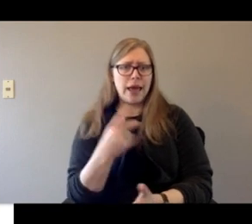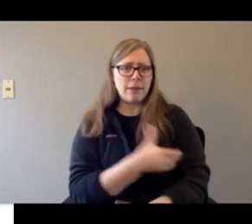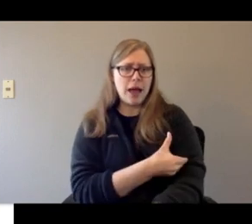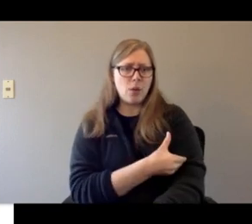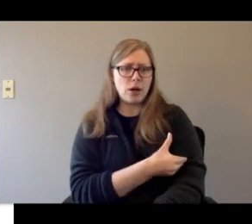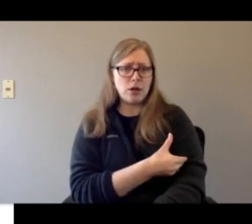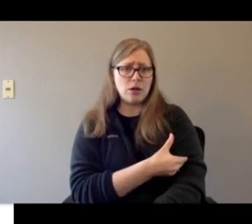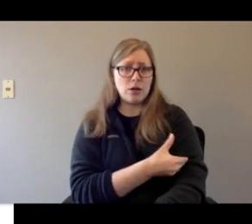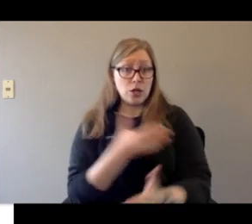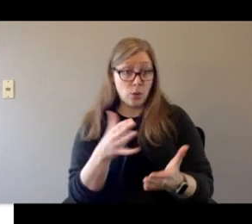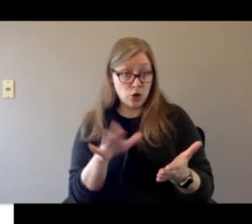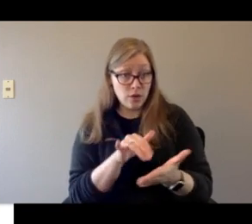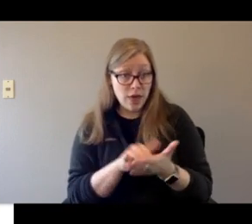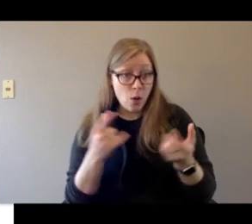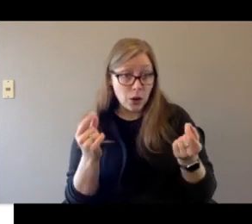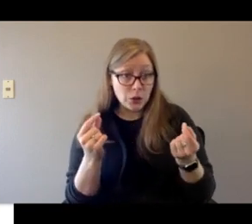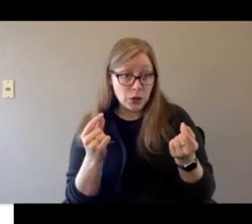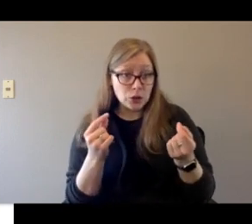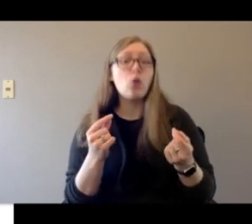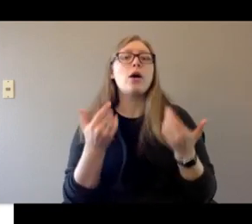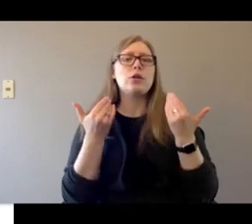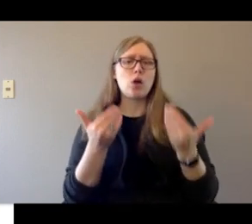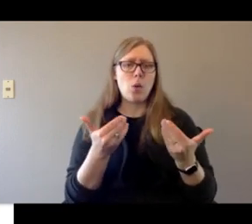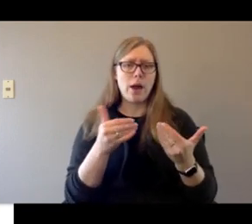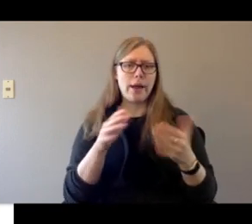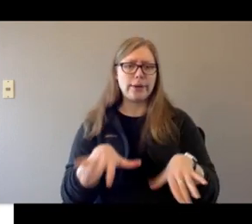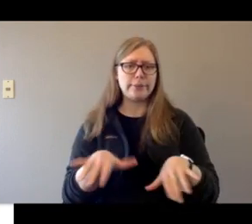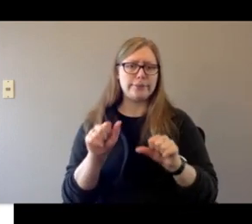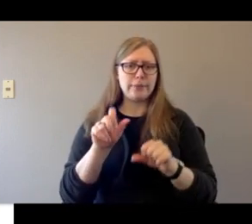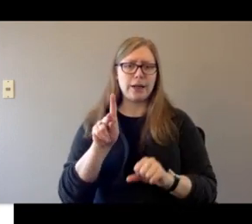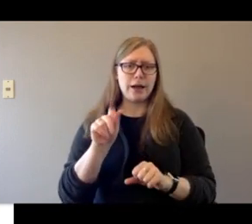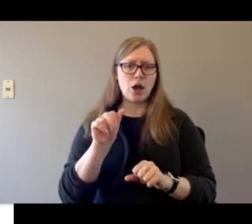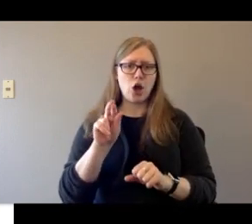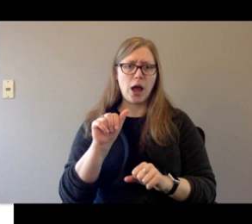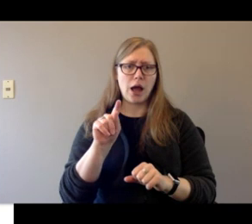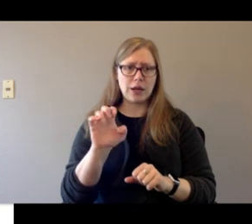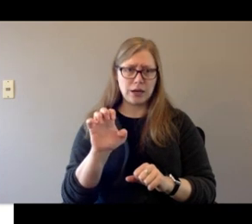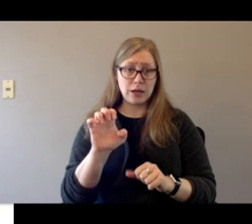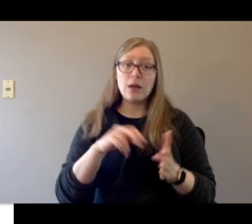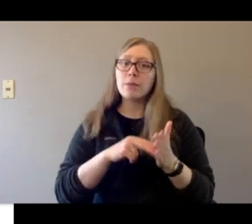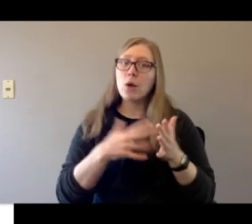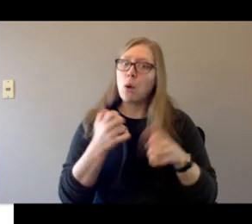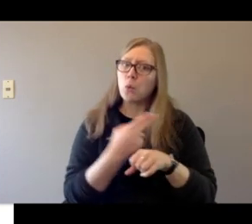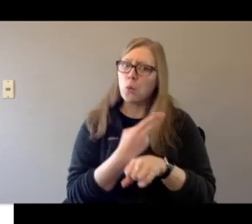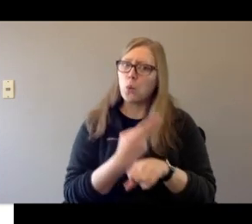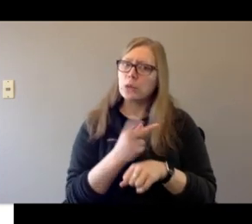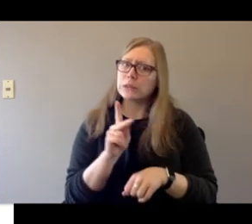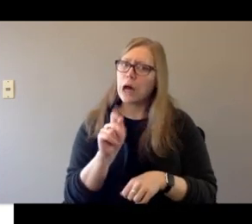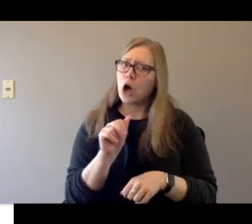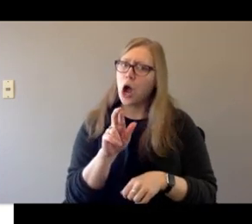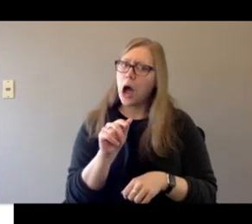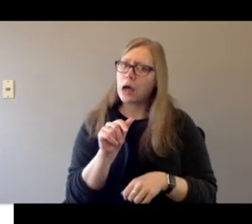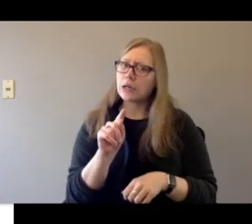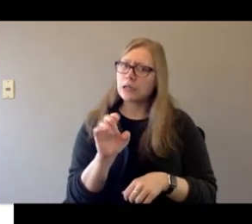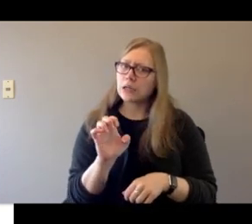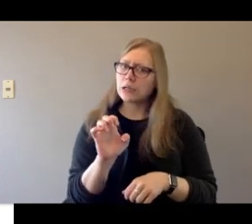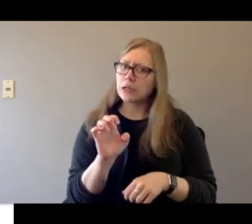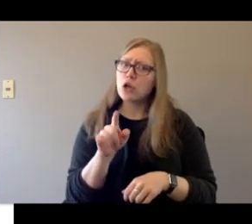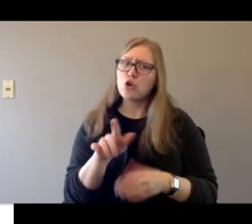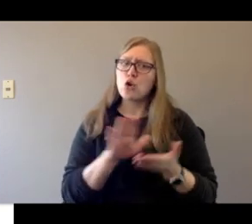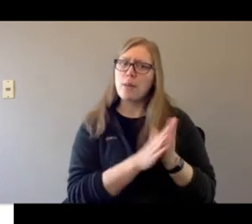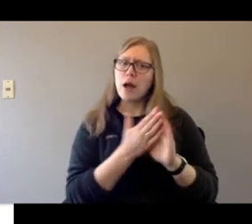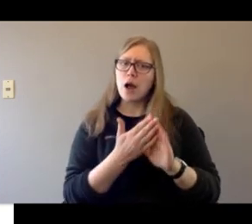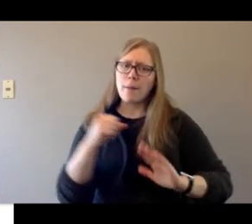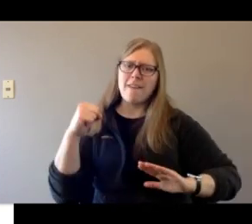take karate. When you take karate, you want to use your karate. When you want to use your karate, you become the fist of goodness. When